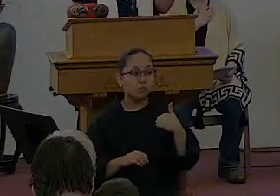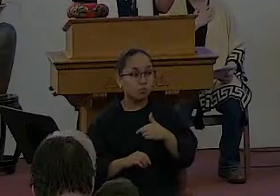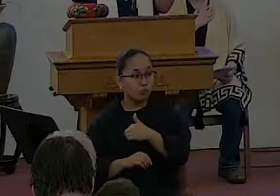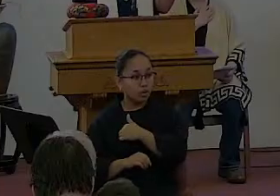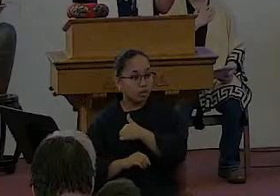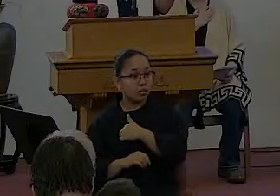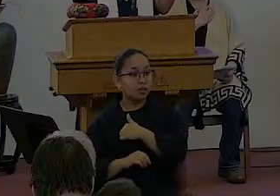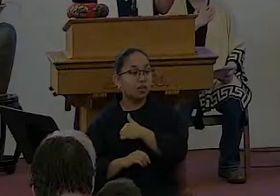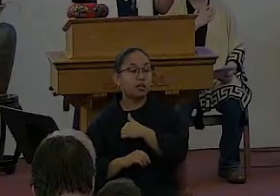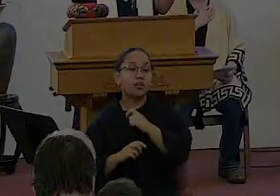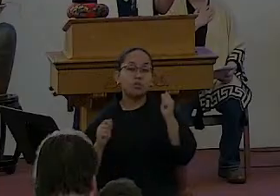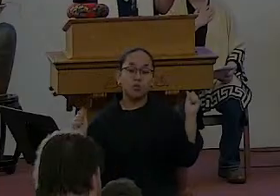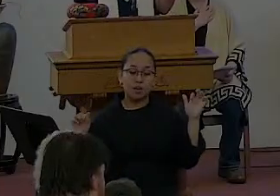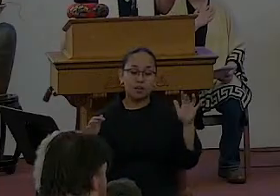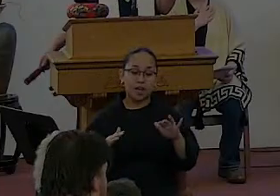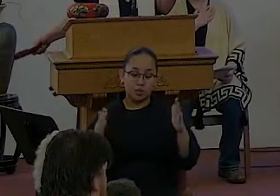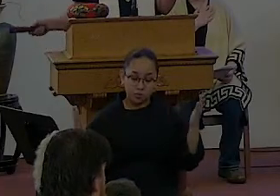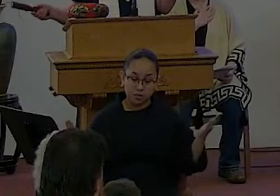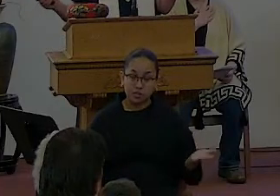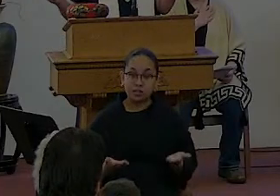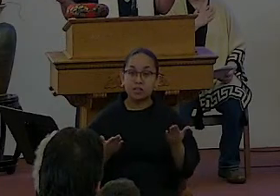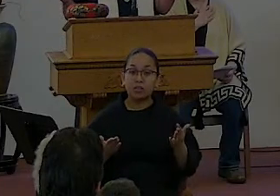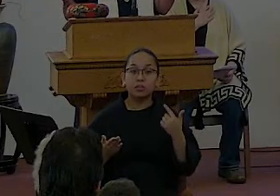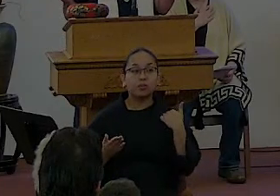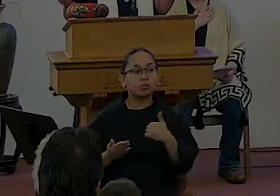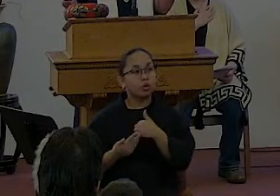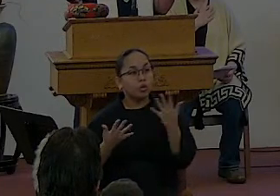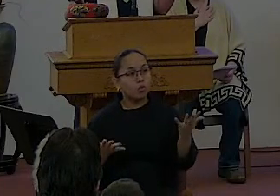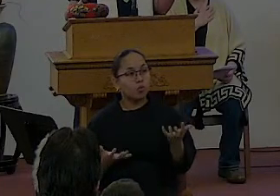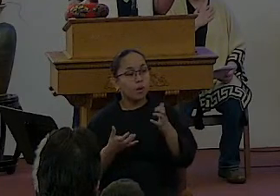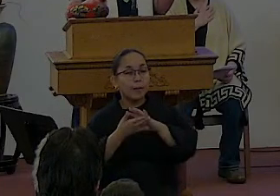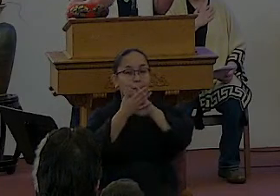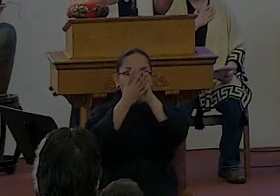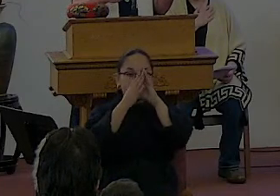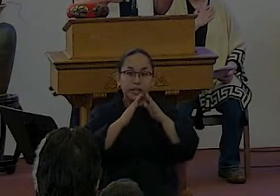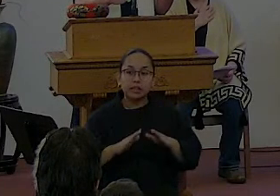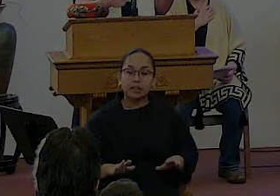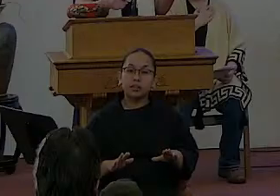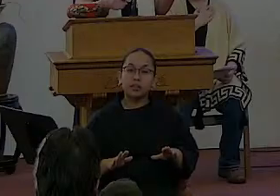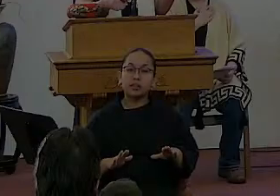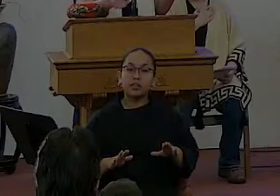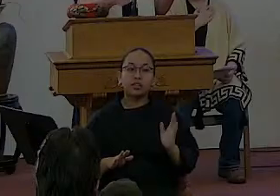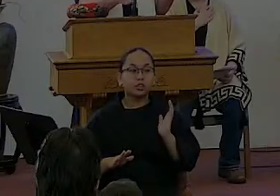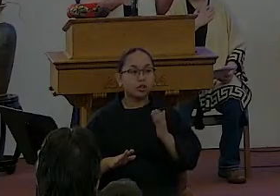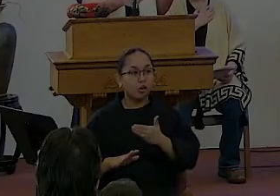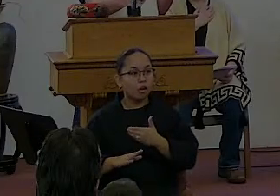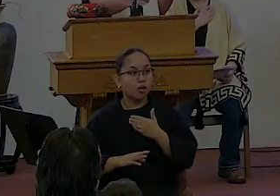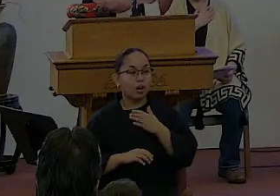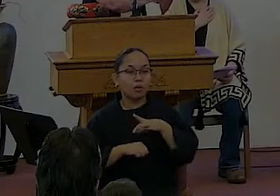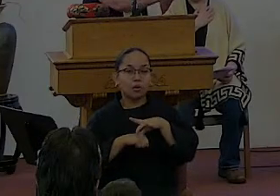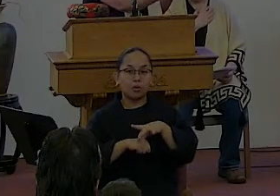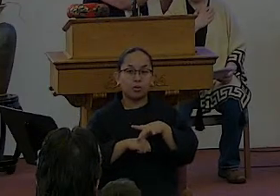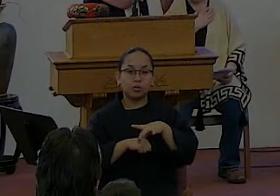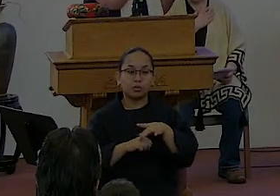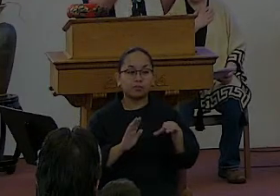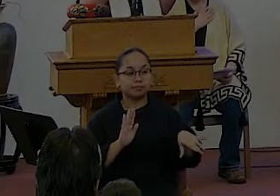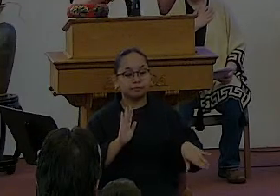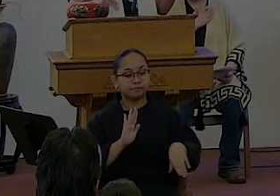We who are gathered here, we call for peace on our planet Earth.